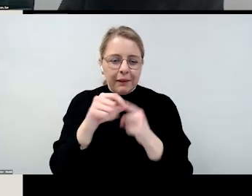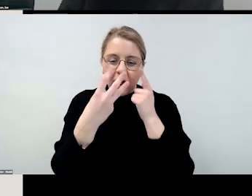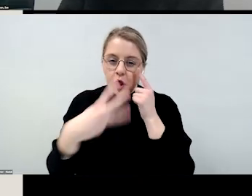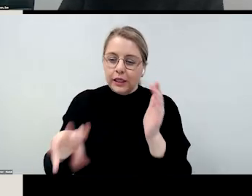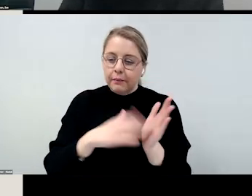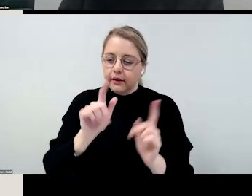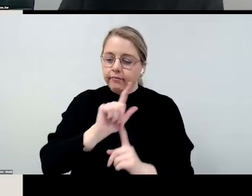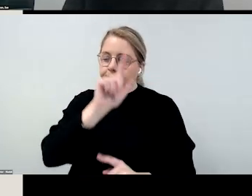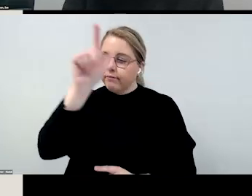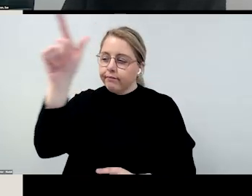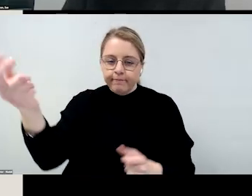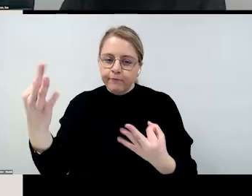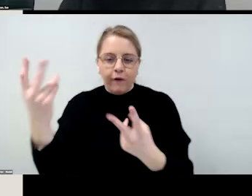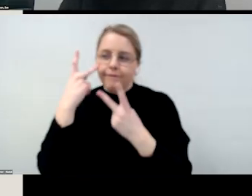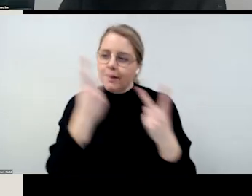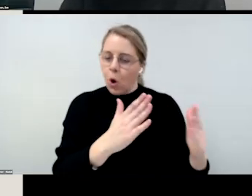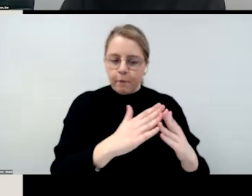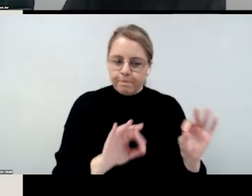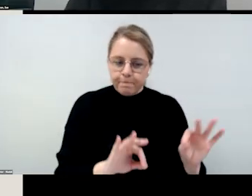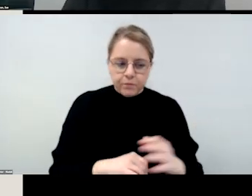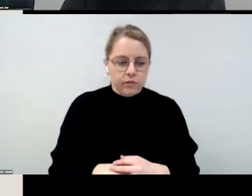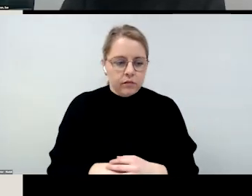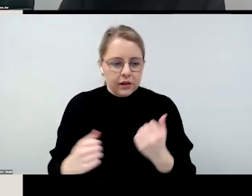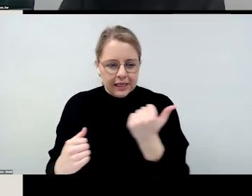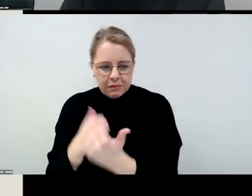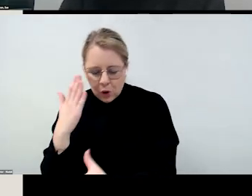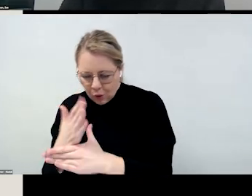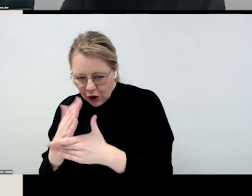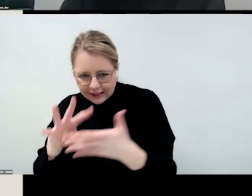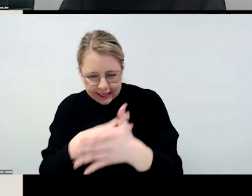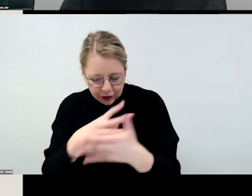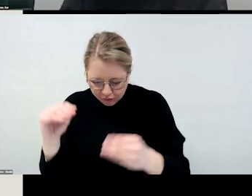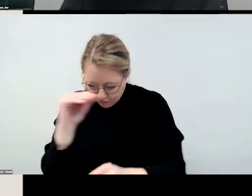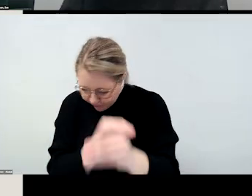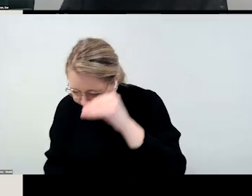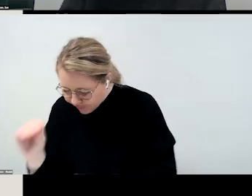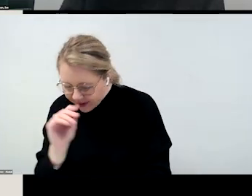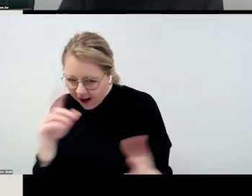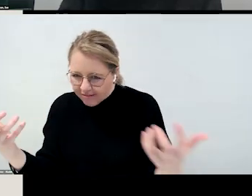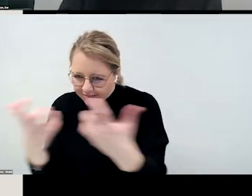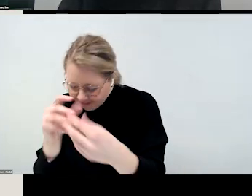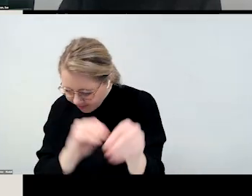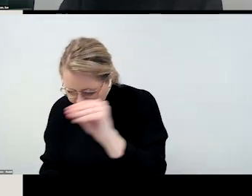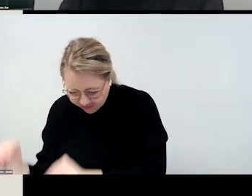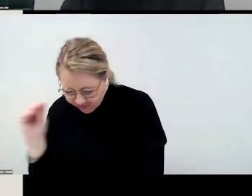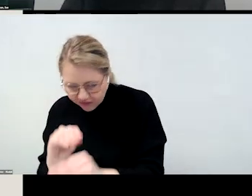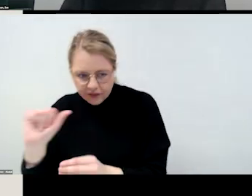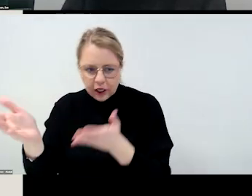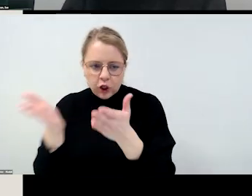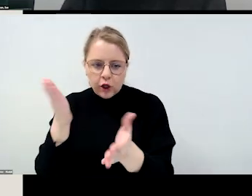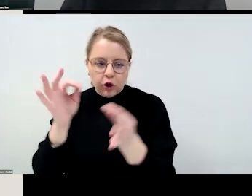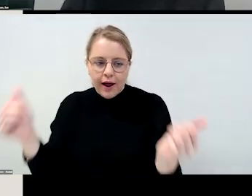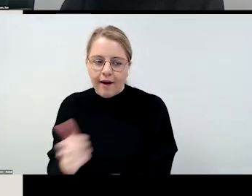do home checkups. The support worker's schedules do not line up with the available appointments, and their service is currently